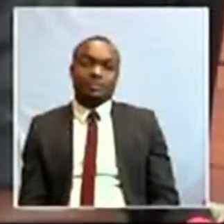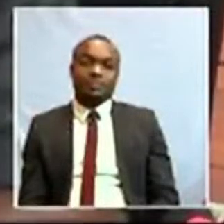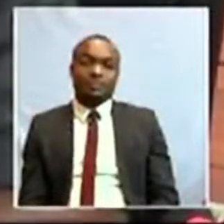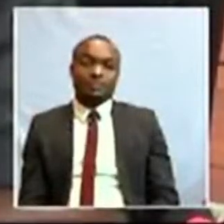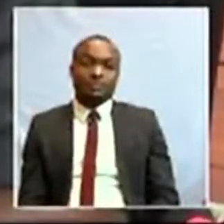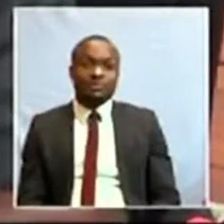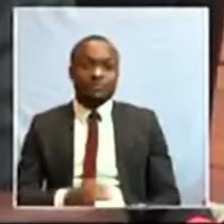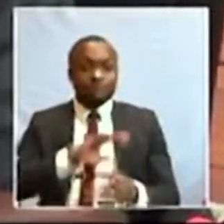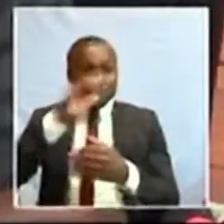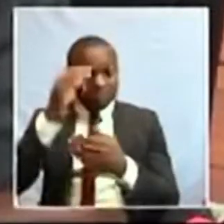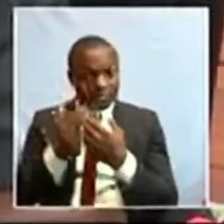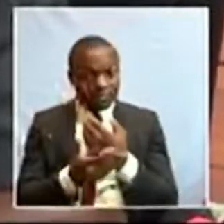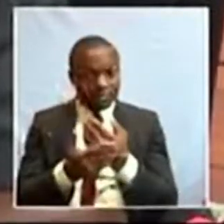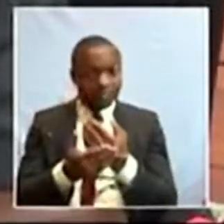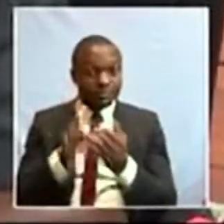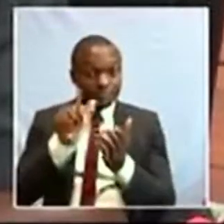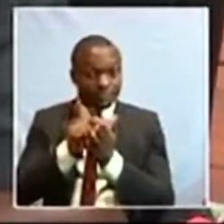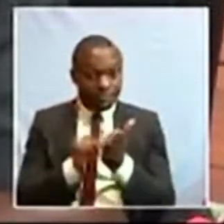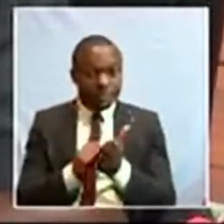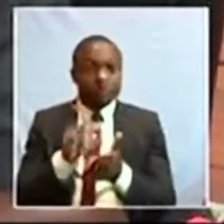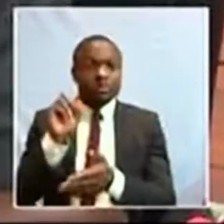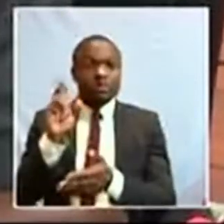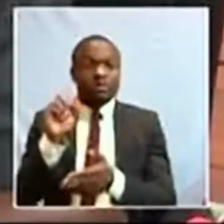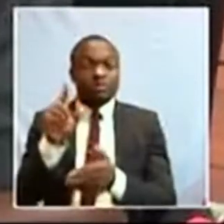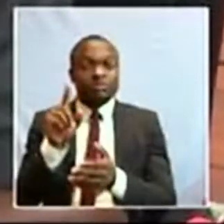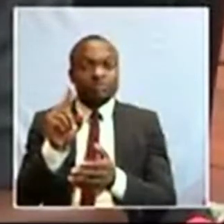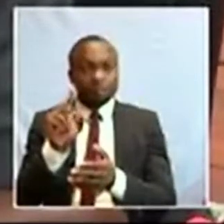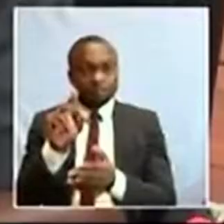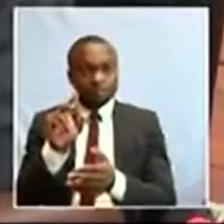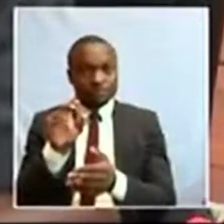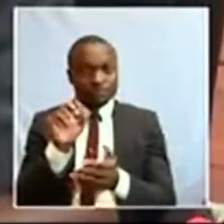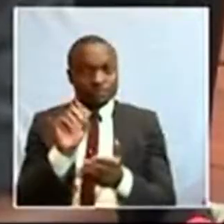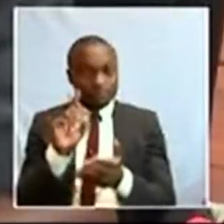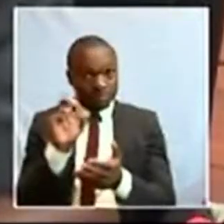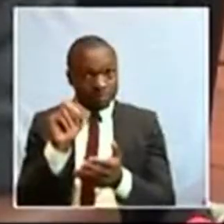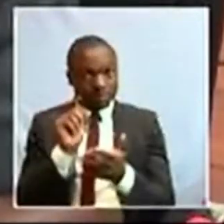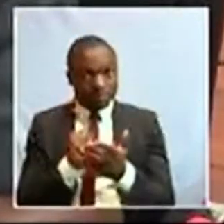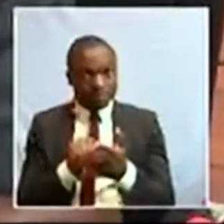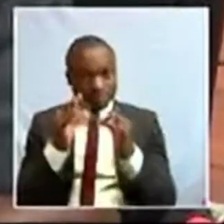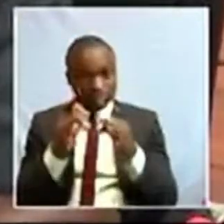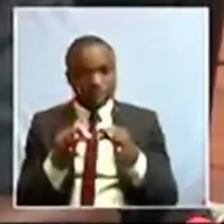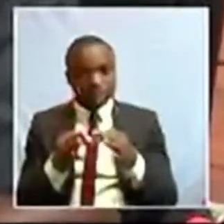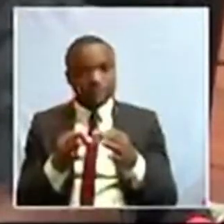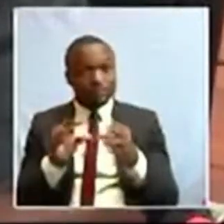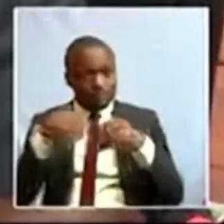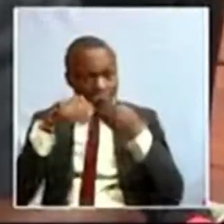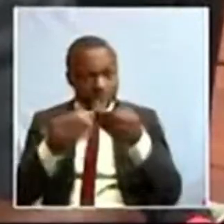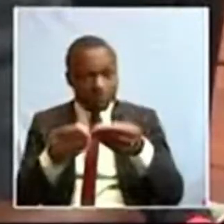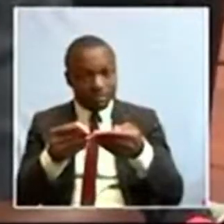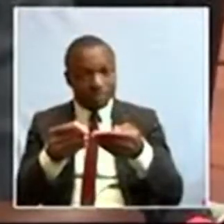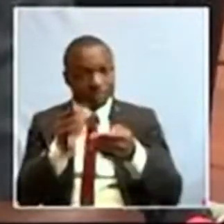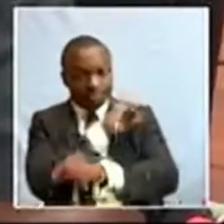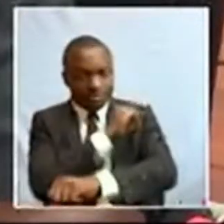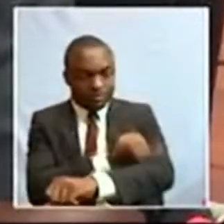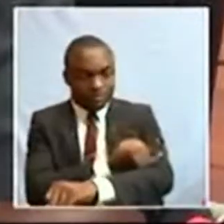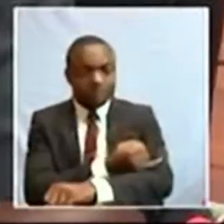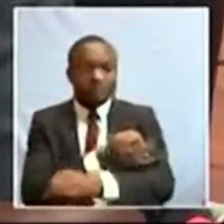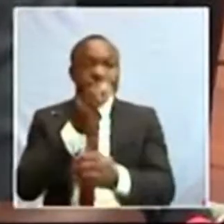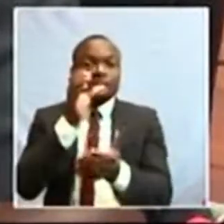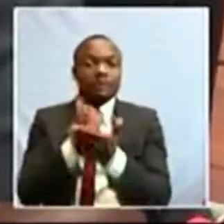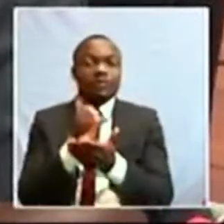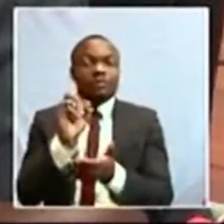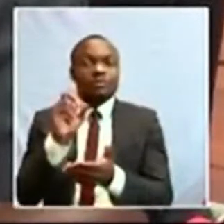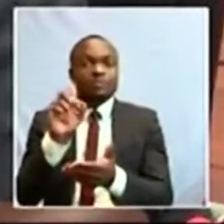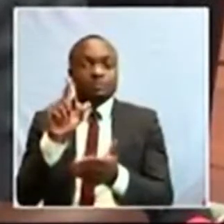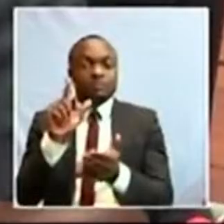covered them in Cap 12 of the laws of Zambia. Yes, it's imperative that when you have been covered in the laws of, in Cap 12 of the laws of Zambia,